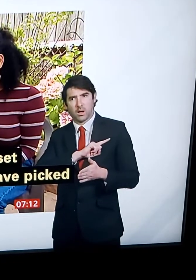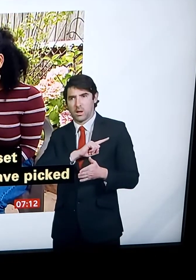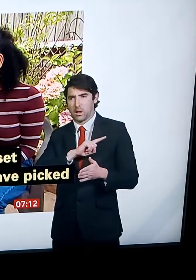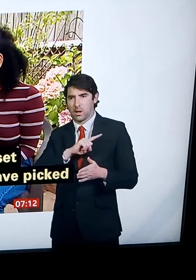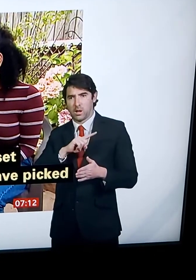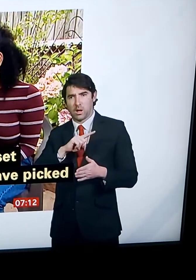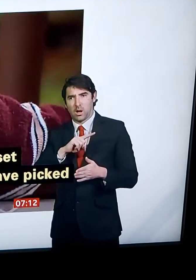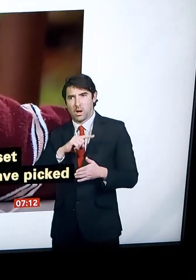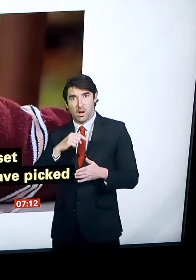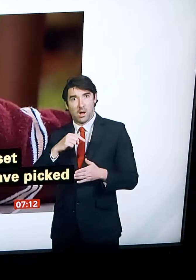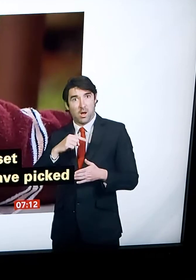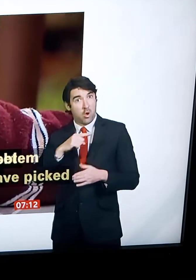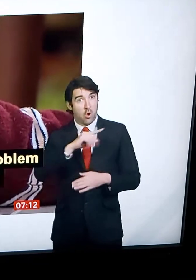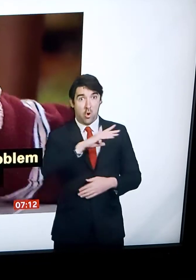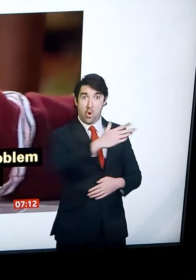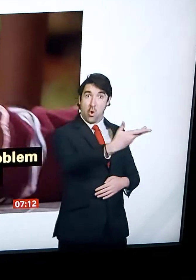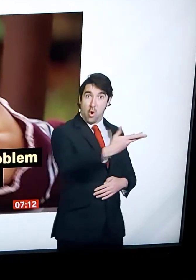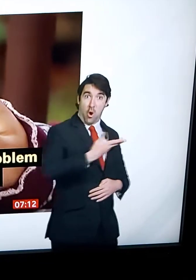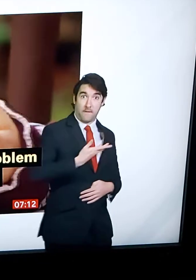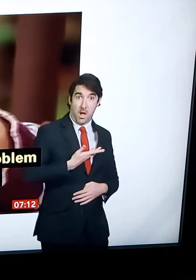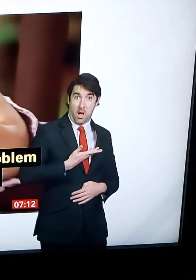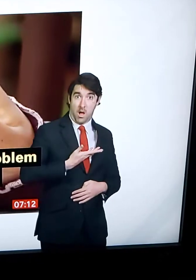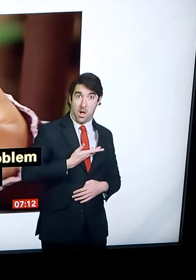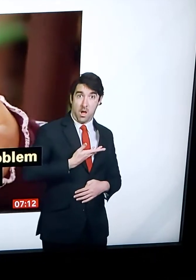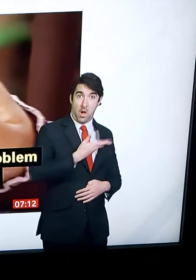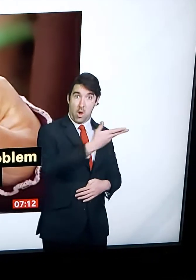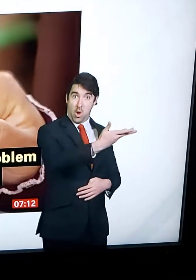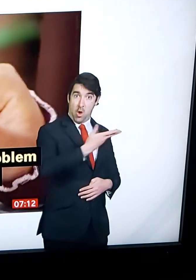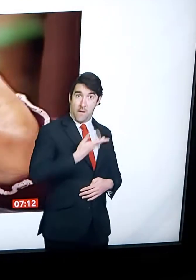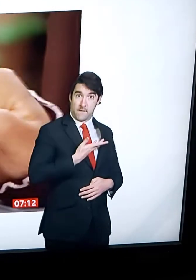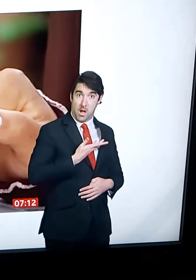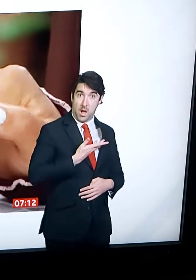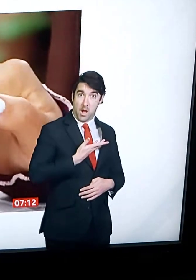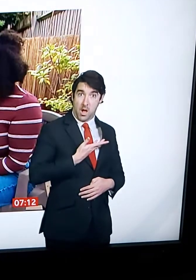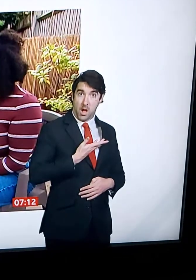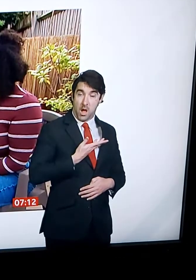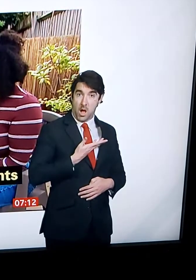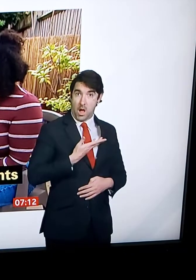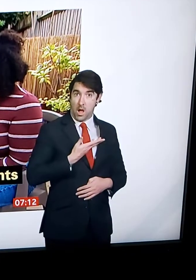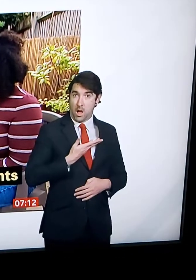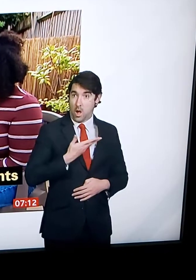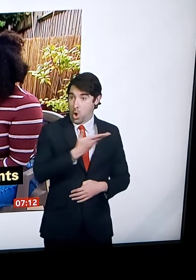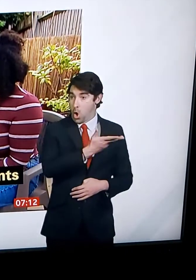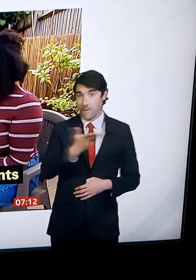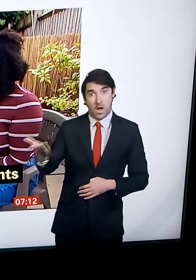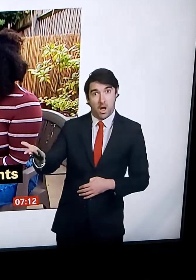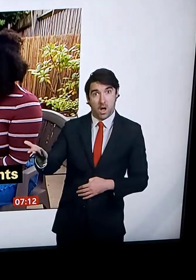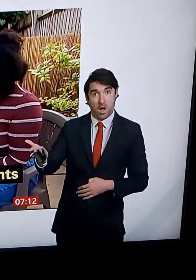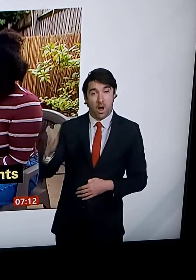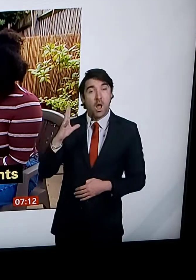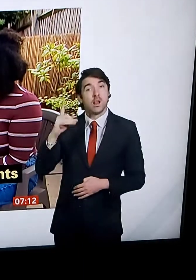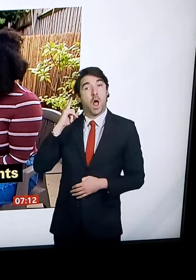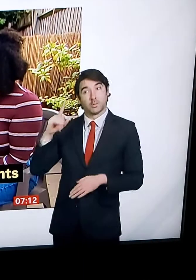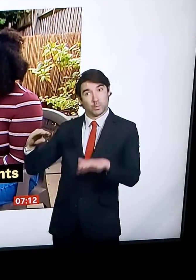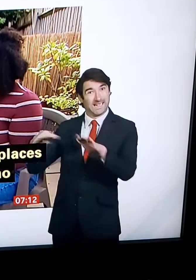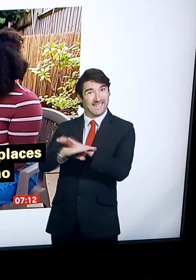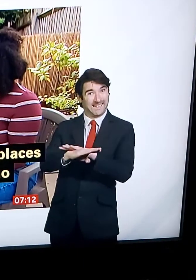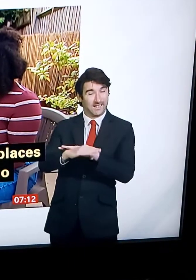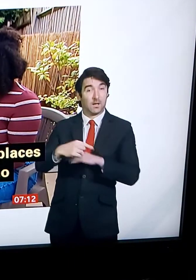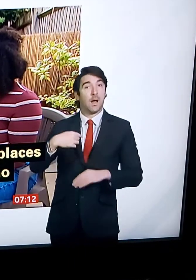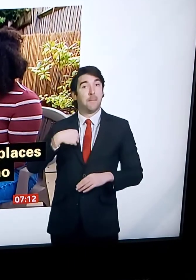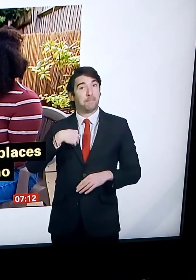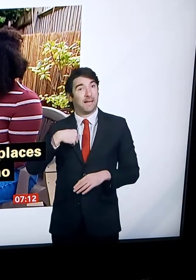now there with the places for that course, there's no difference between us now apart from 4 days and the mistake that the government's made. I think that the government's going to have to do something